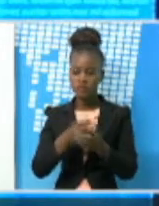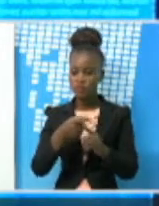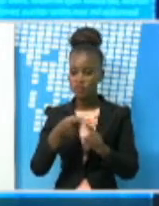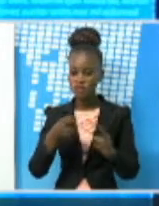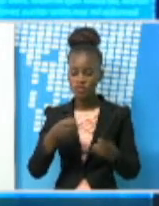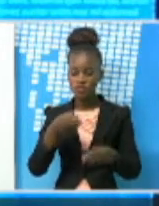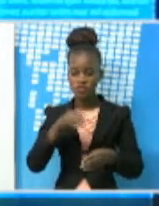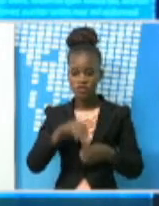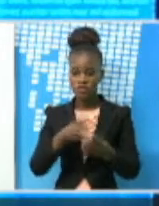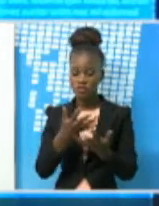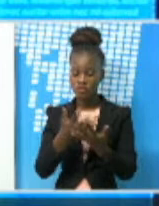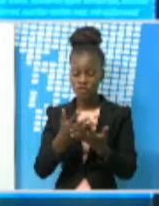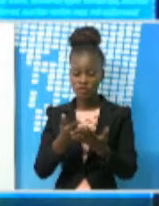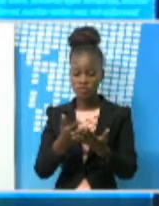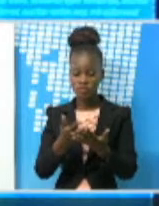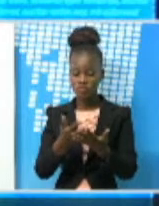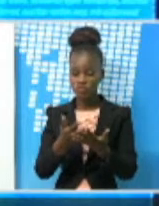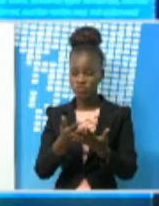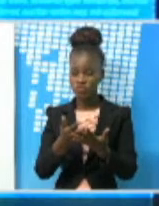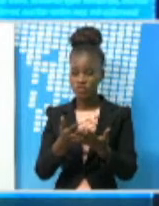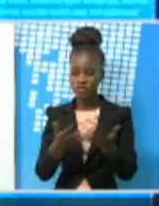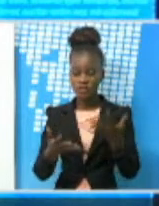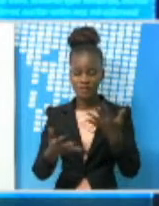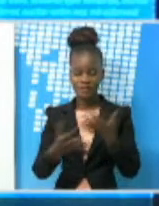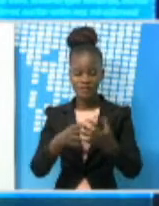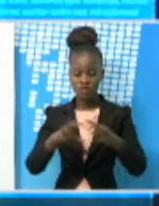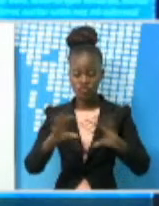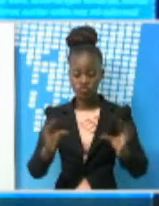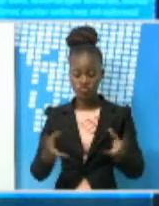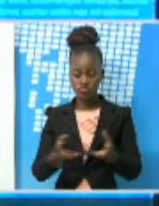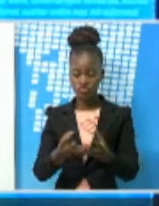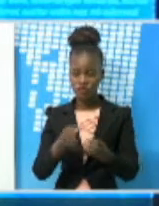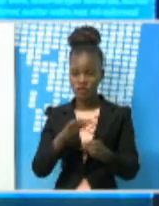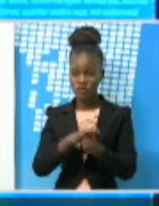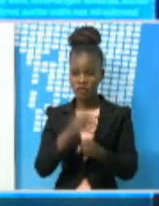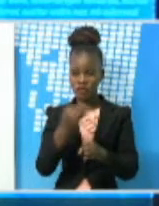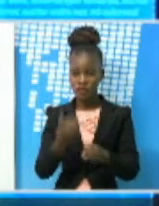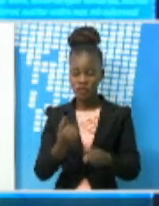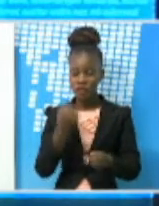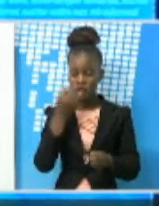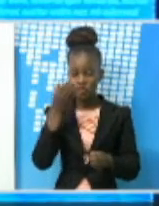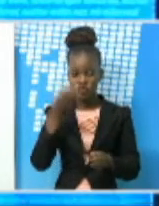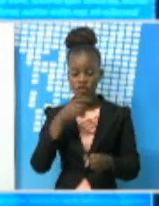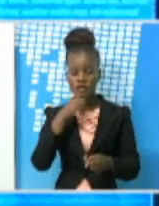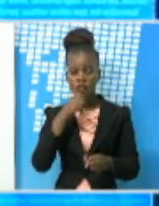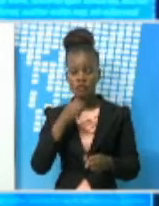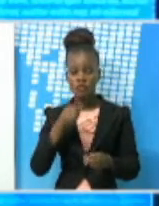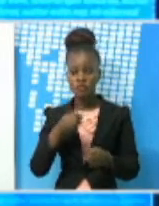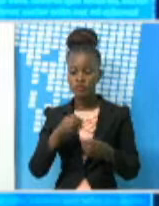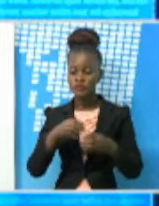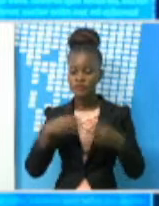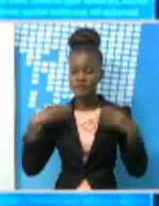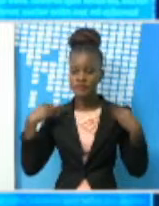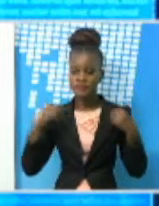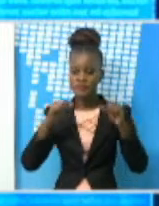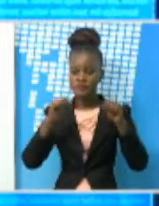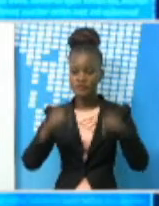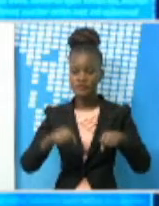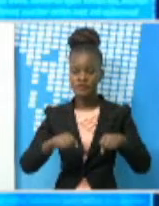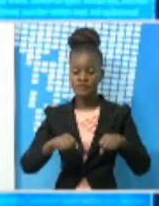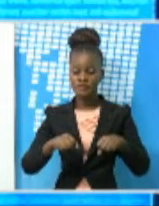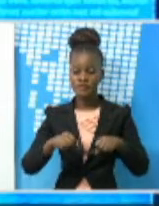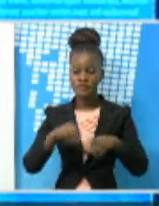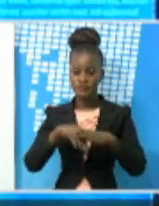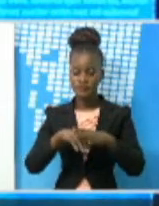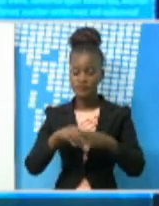to wood carving, hence source of income for many people. Now, craftsmanship in Uganda is a practice that has been passed down from generation